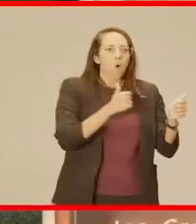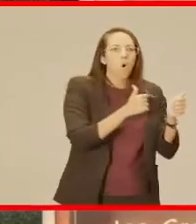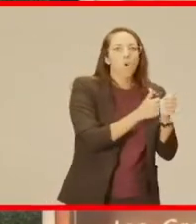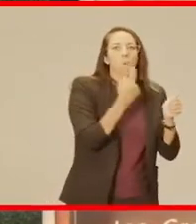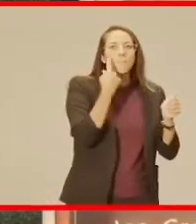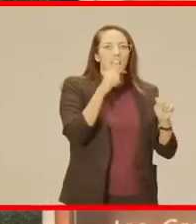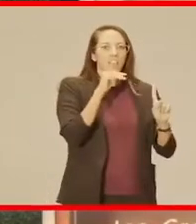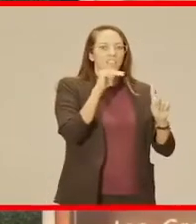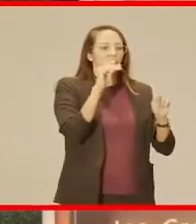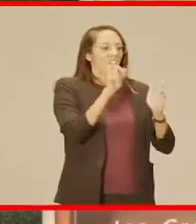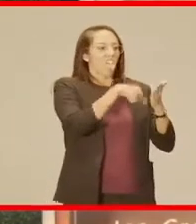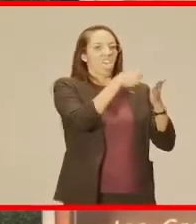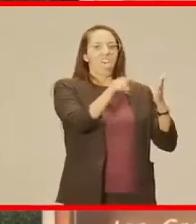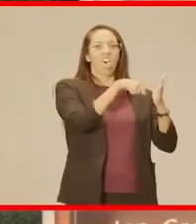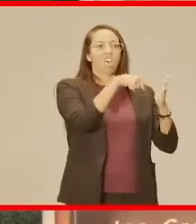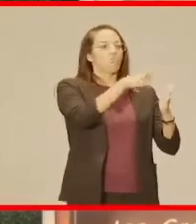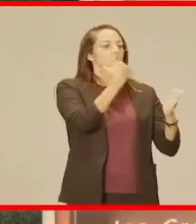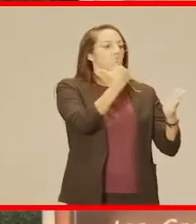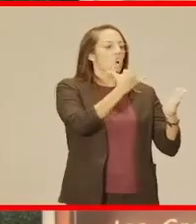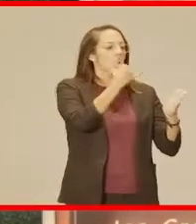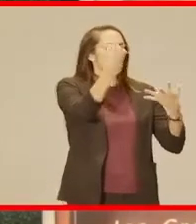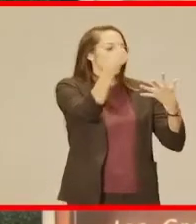things.